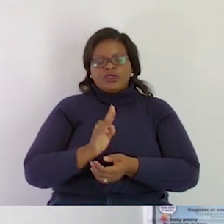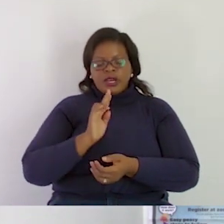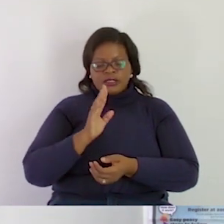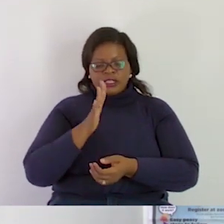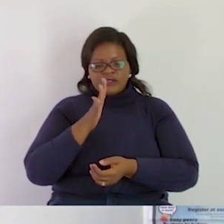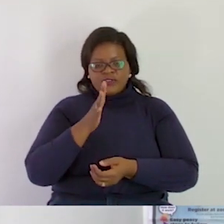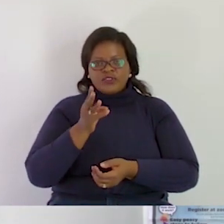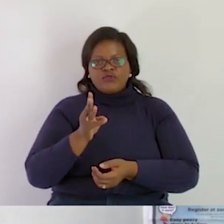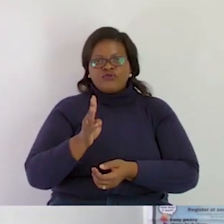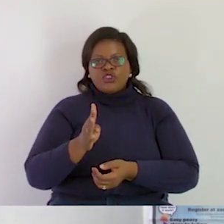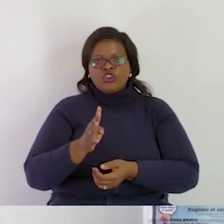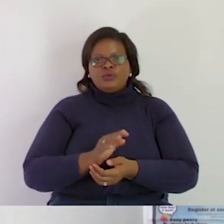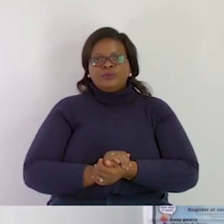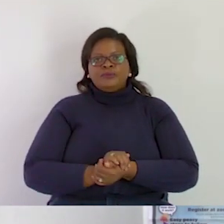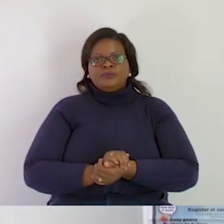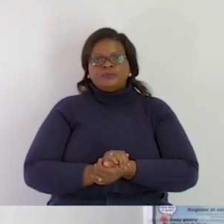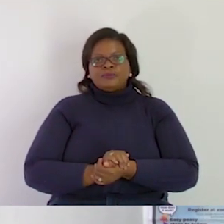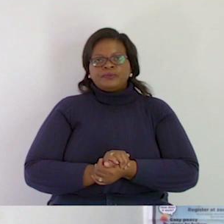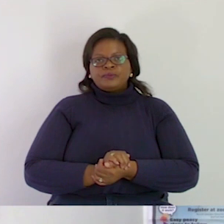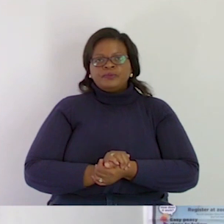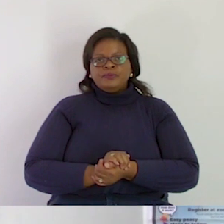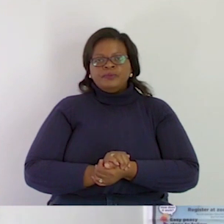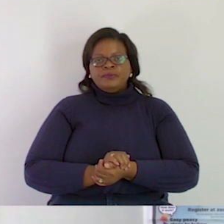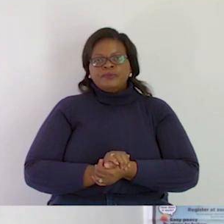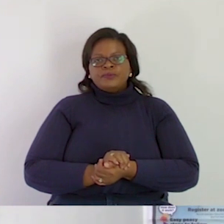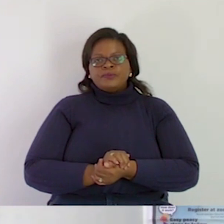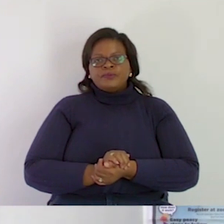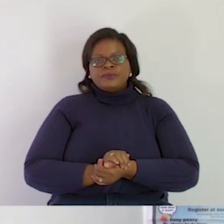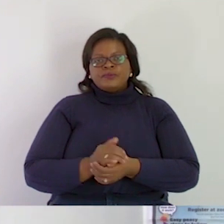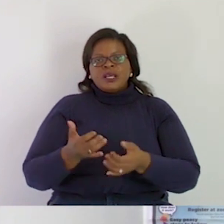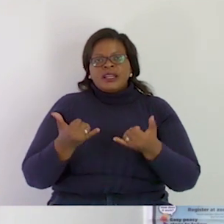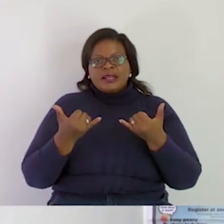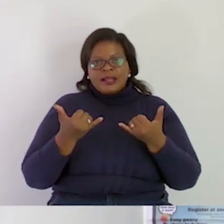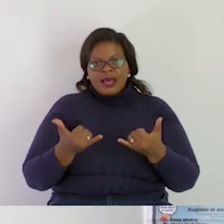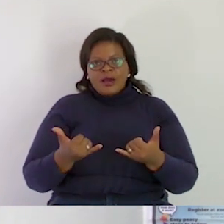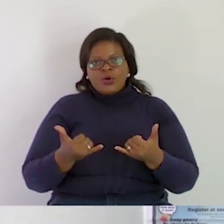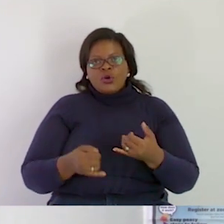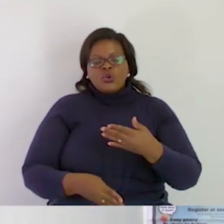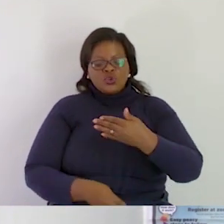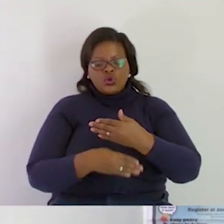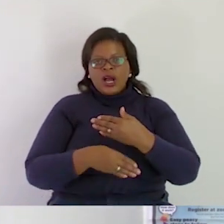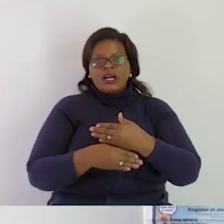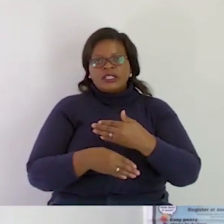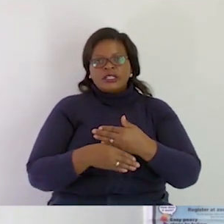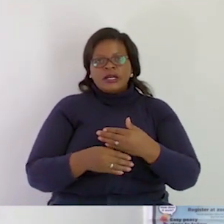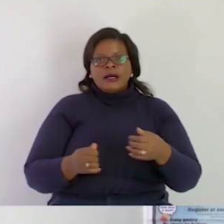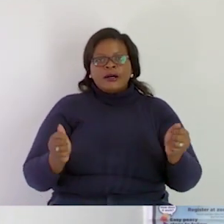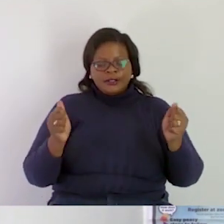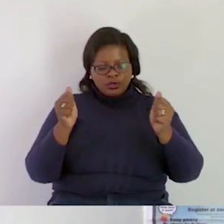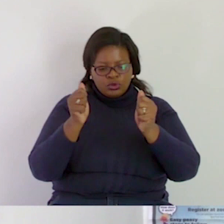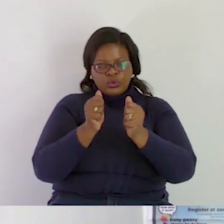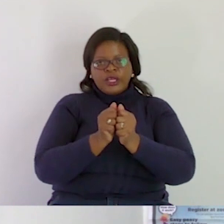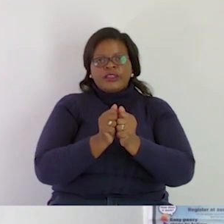54 times 6 is 54. And then to add these,